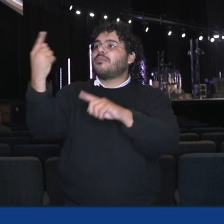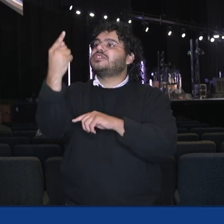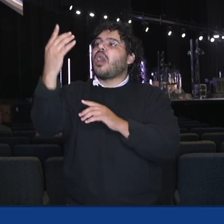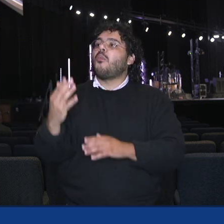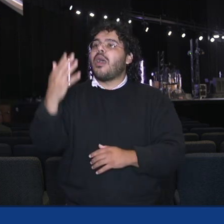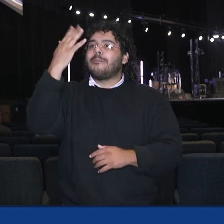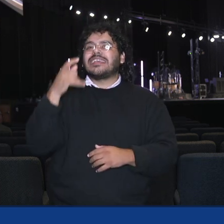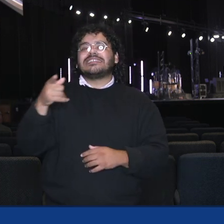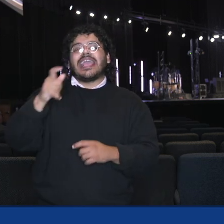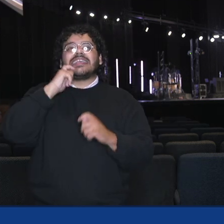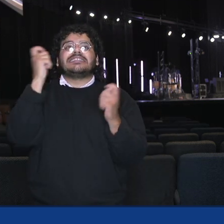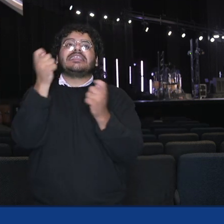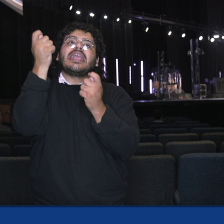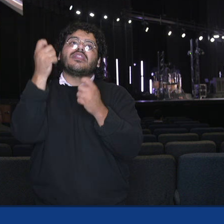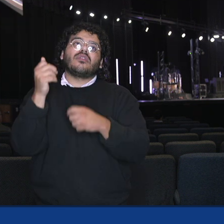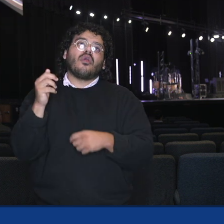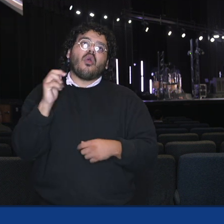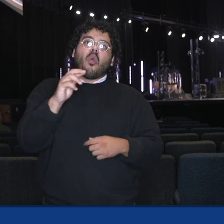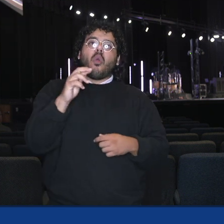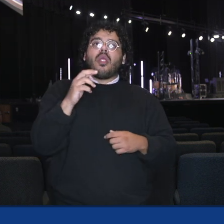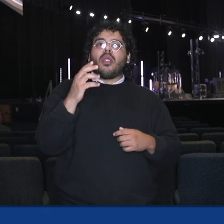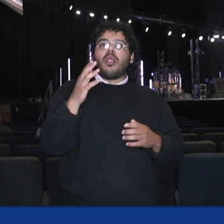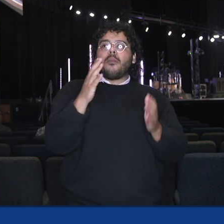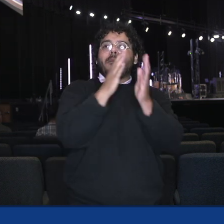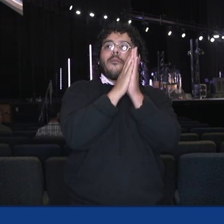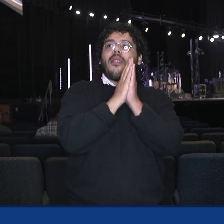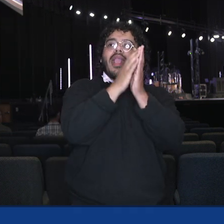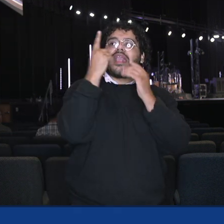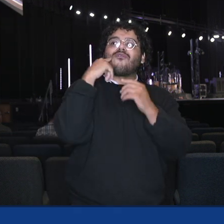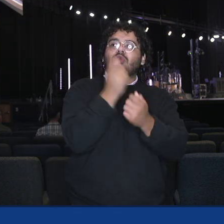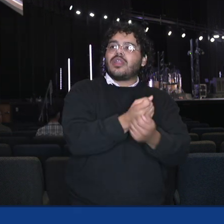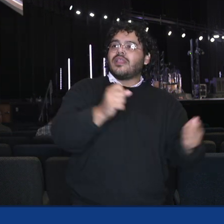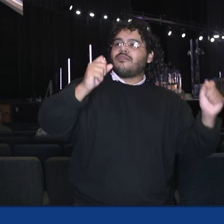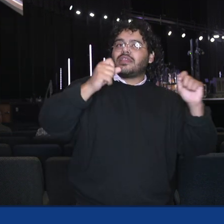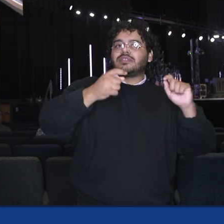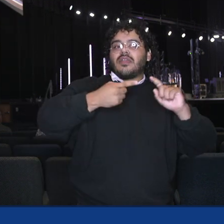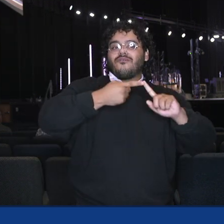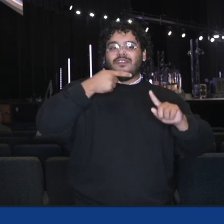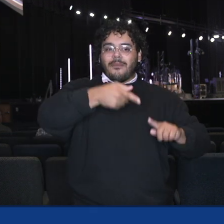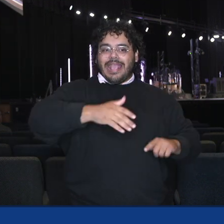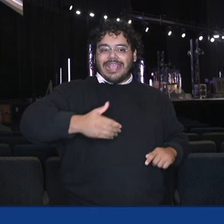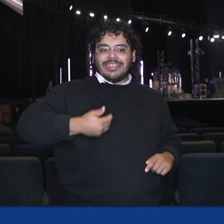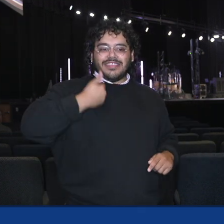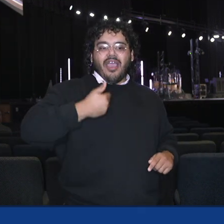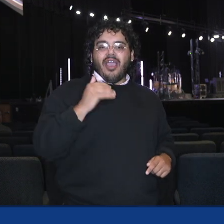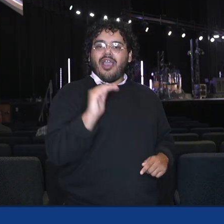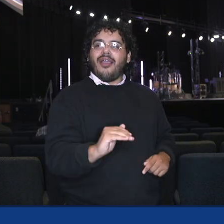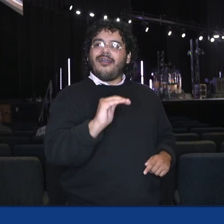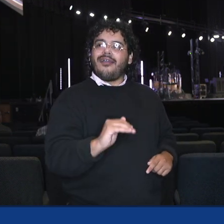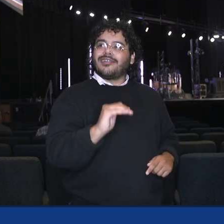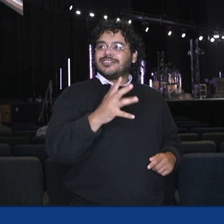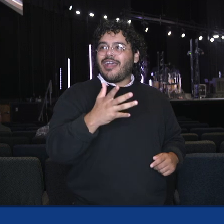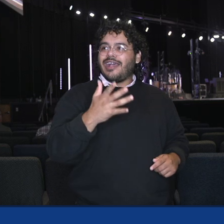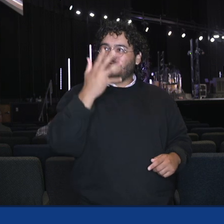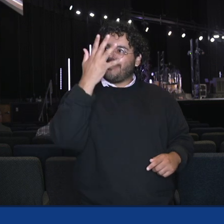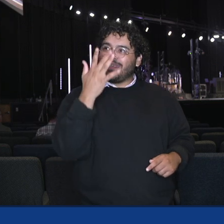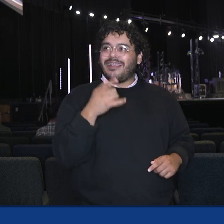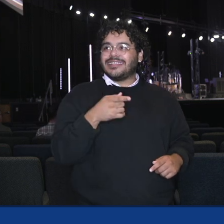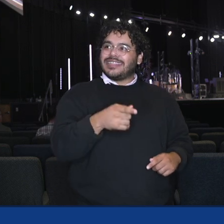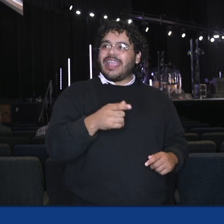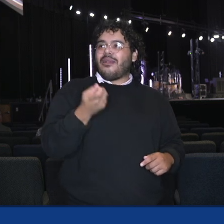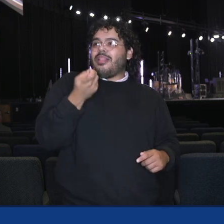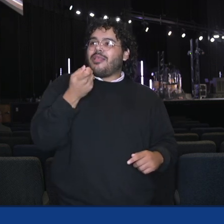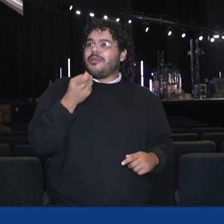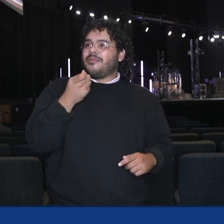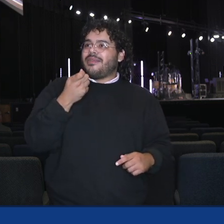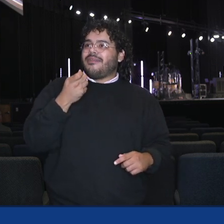Or praying for deliverance for like a young child who's a little bit out of order. Like these things happen. Sometimes we're taught that